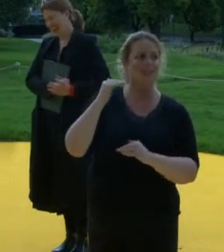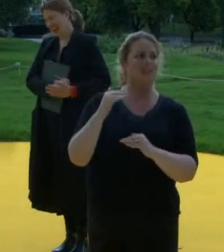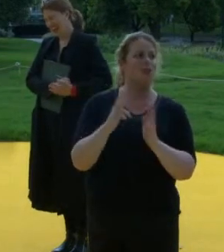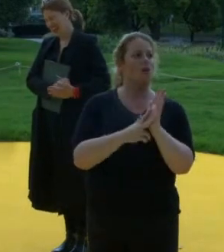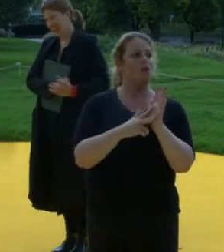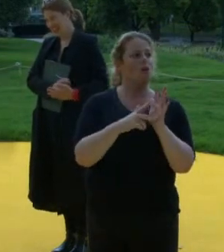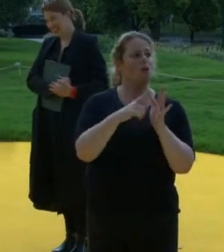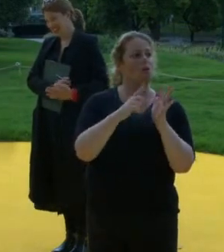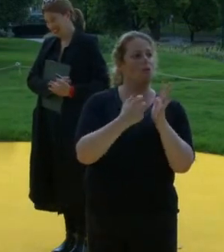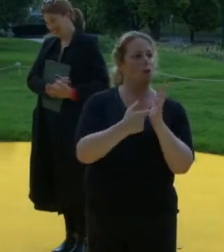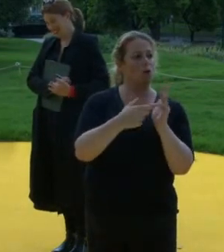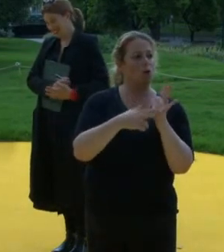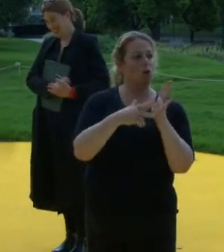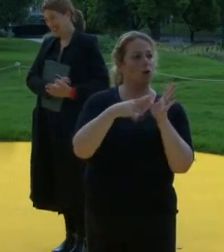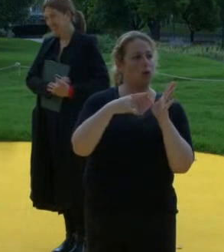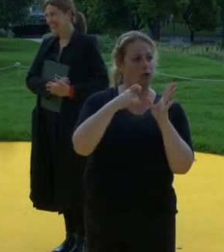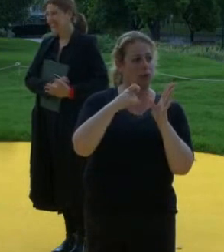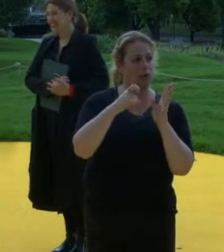Publications.